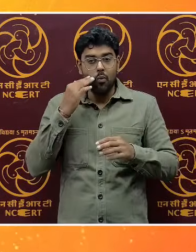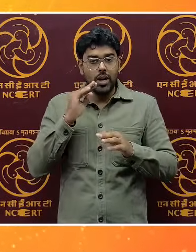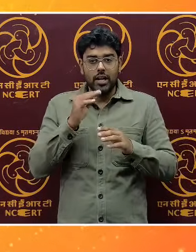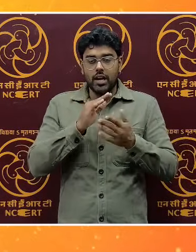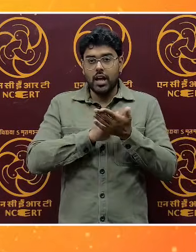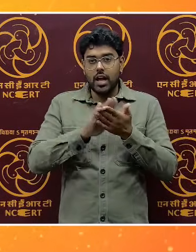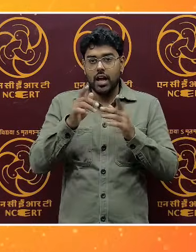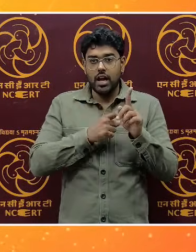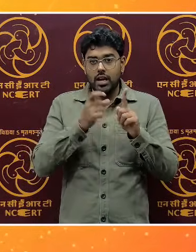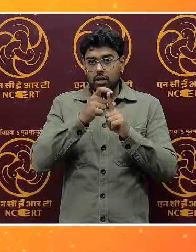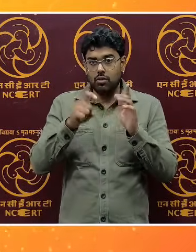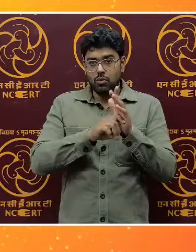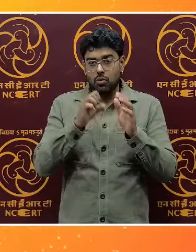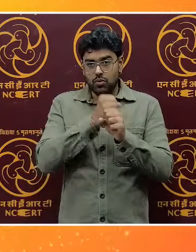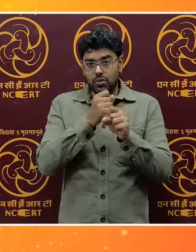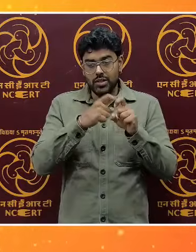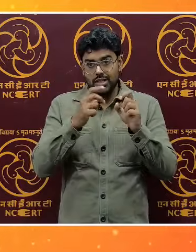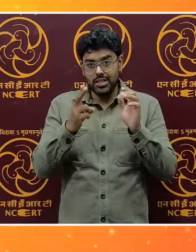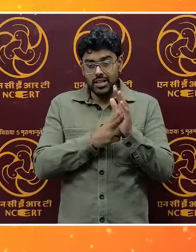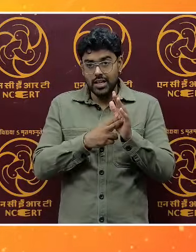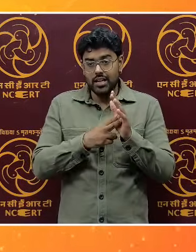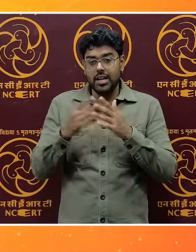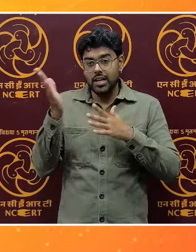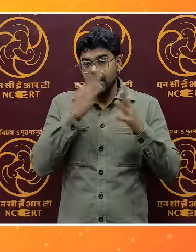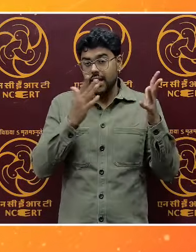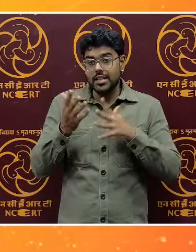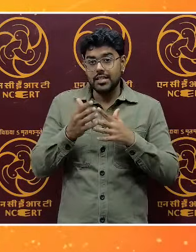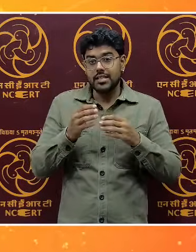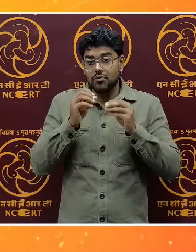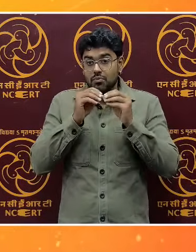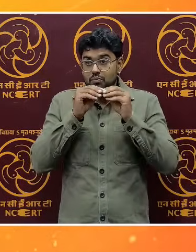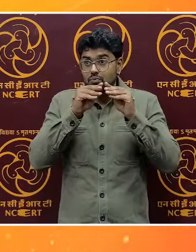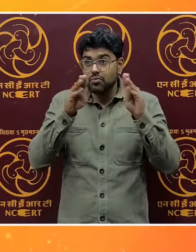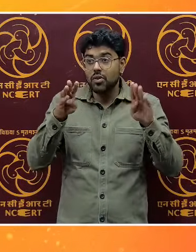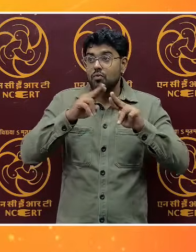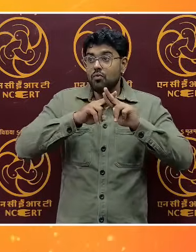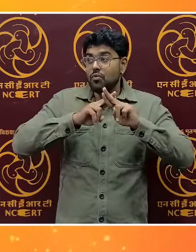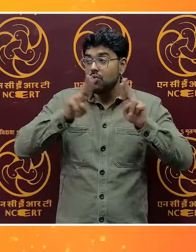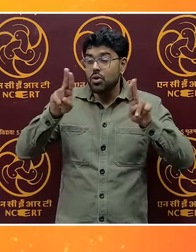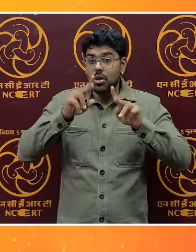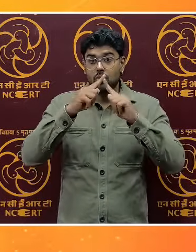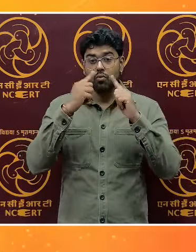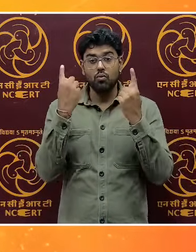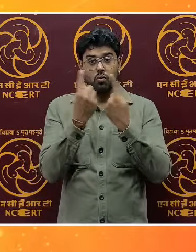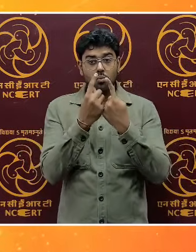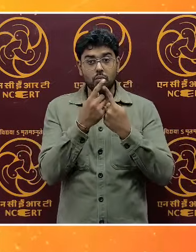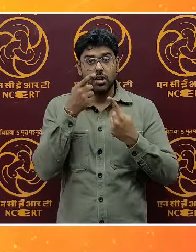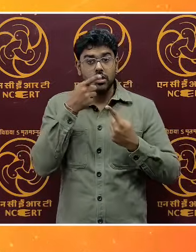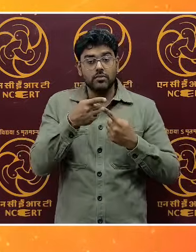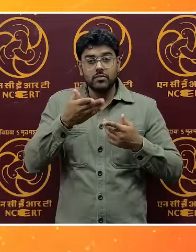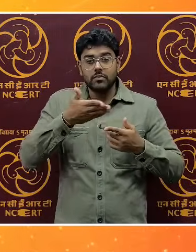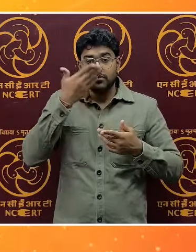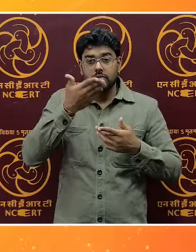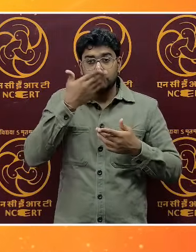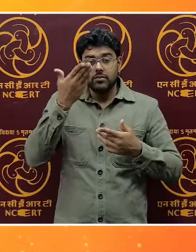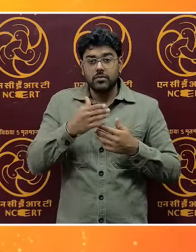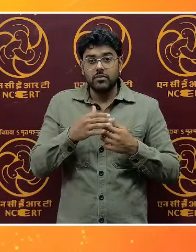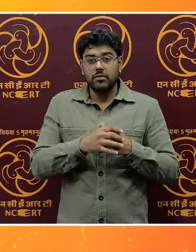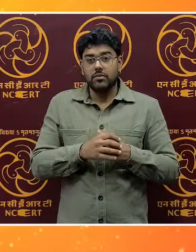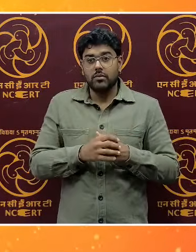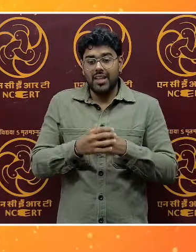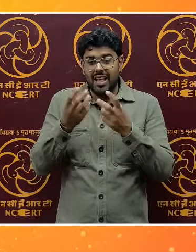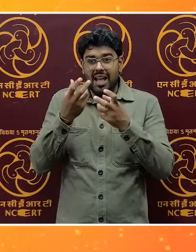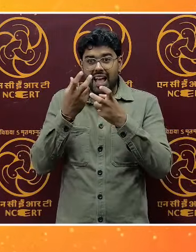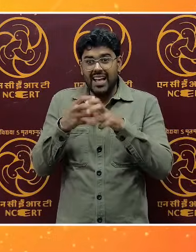hydrogen sulfide gas, when it is released, the whole room, it has smell of rotten egg.